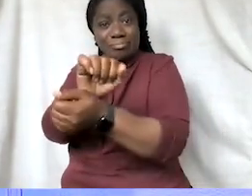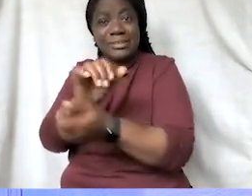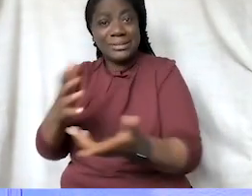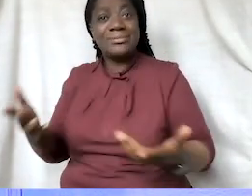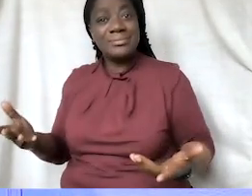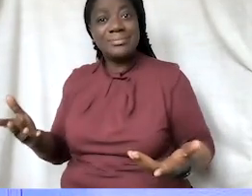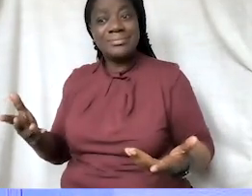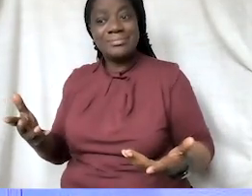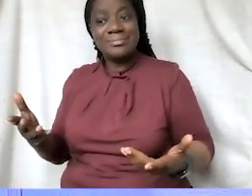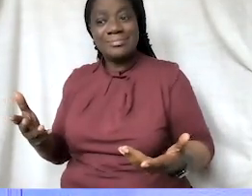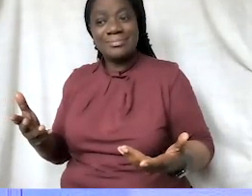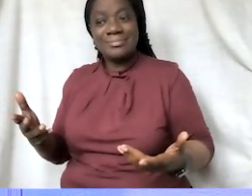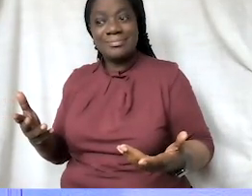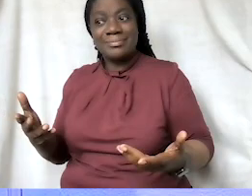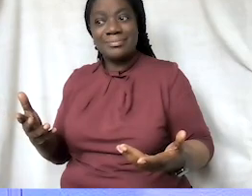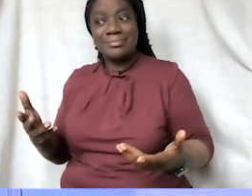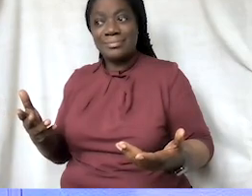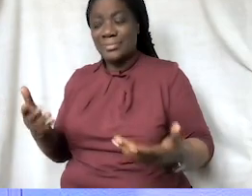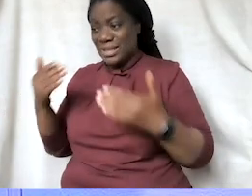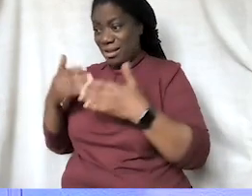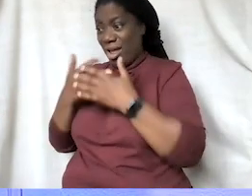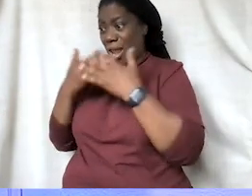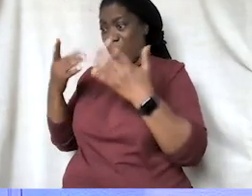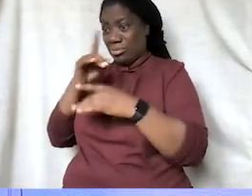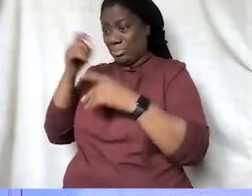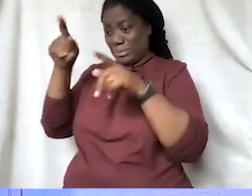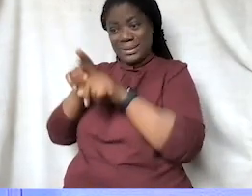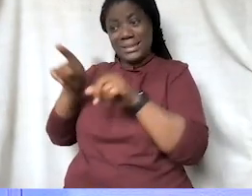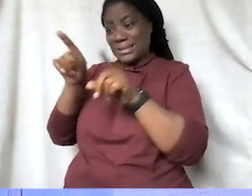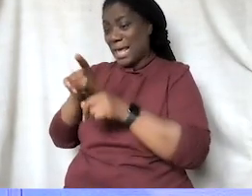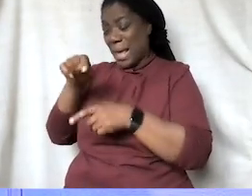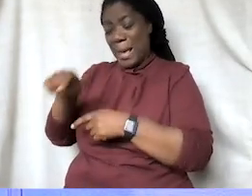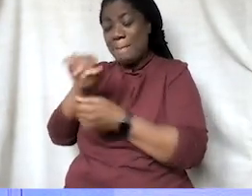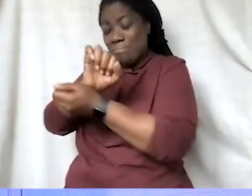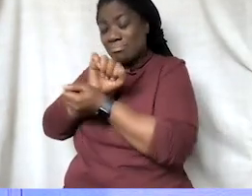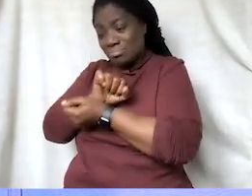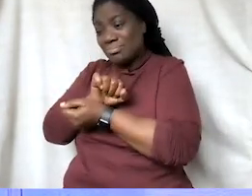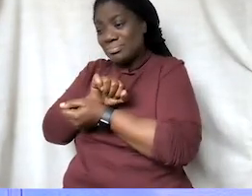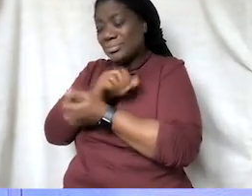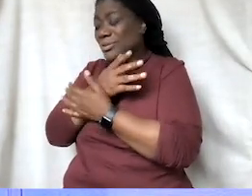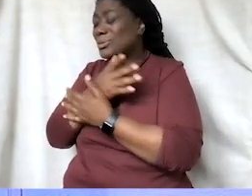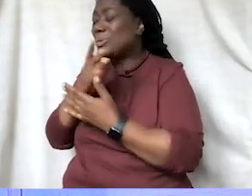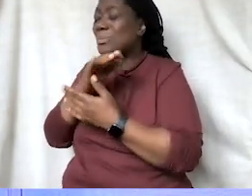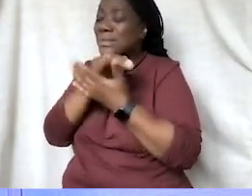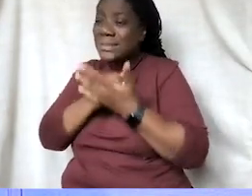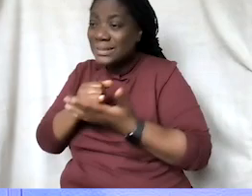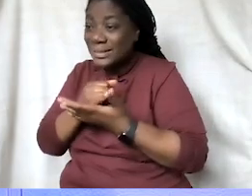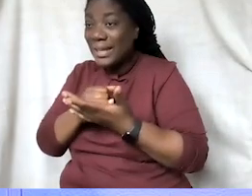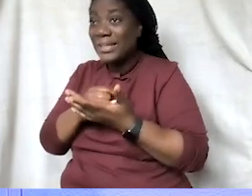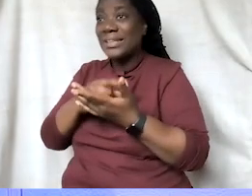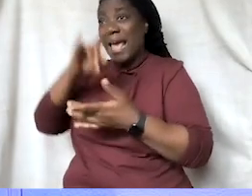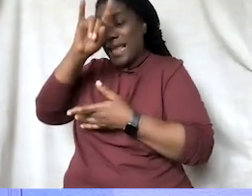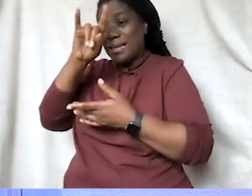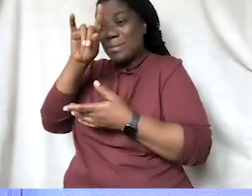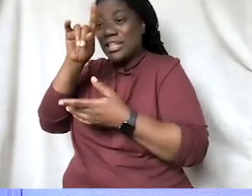there are many of you who are shackled by sin, shackled under the weight of what the enemy has